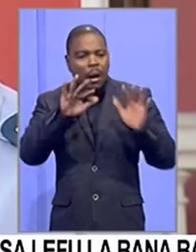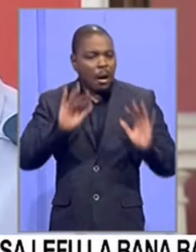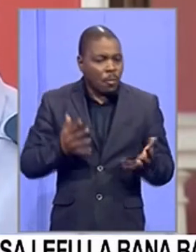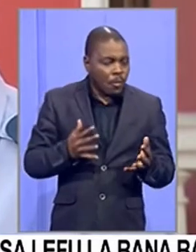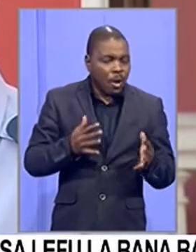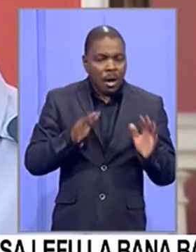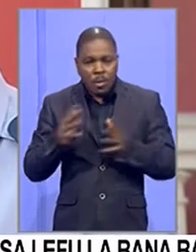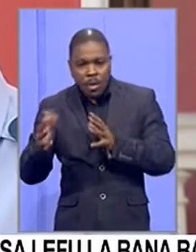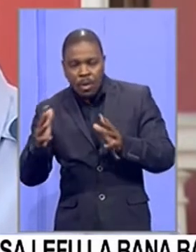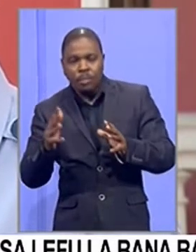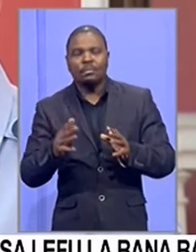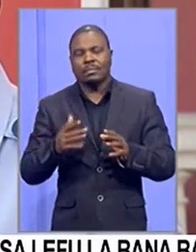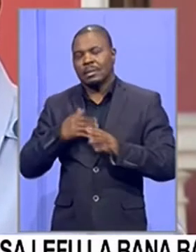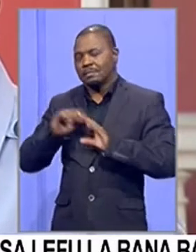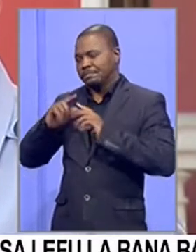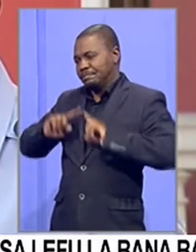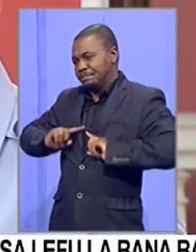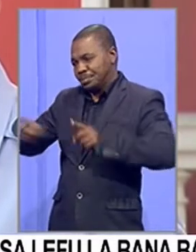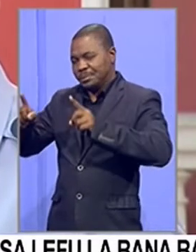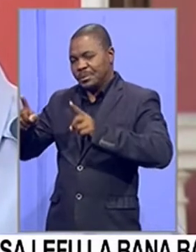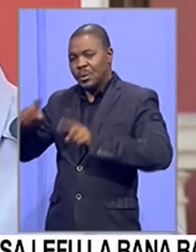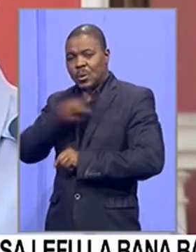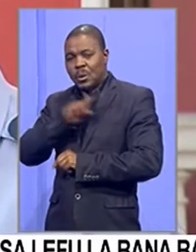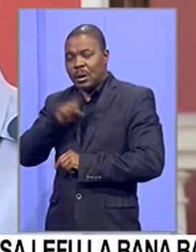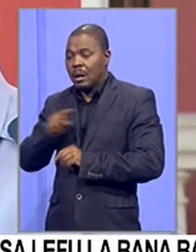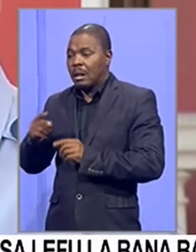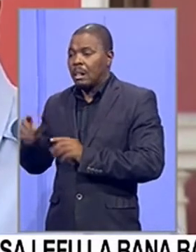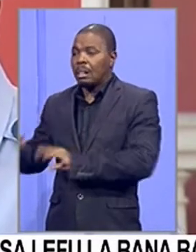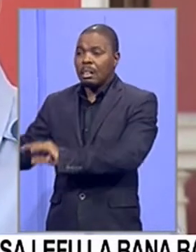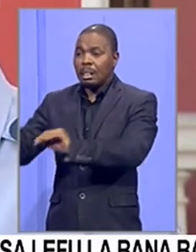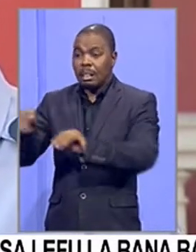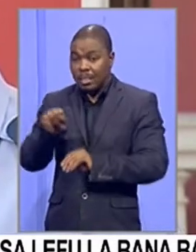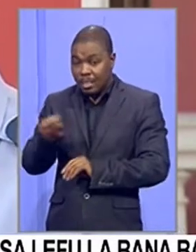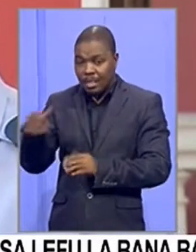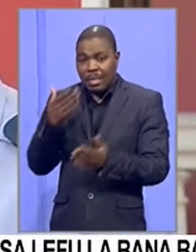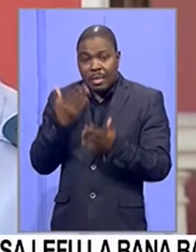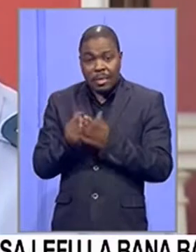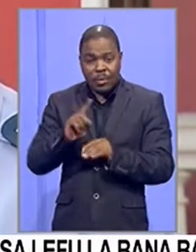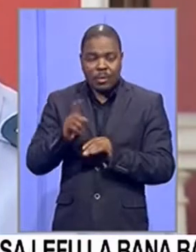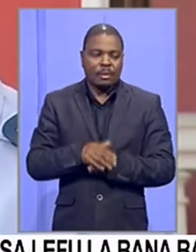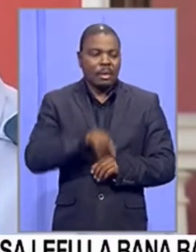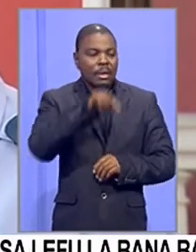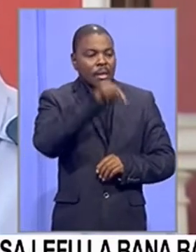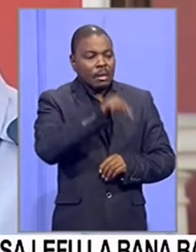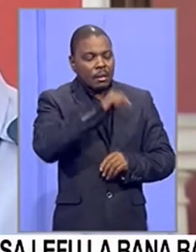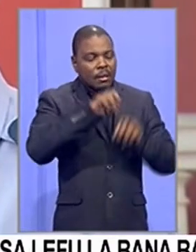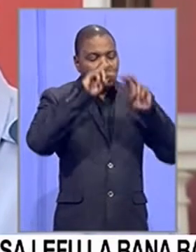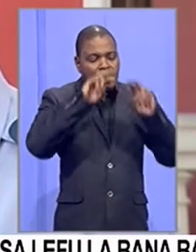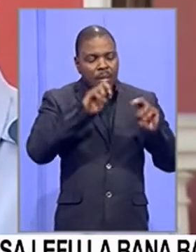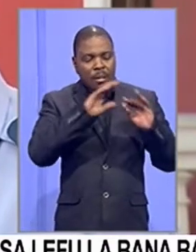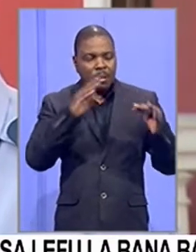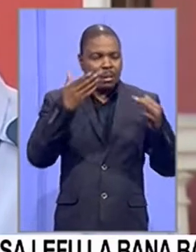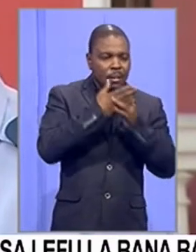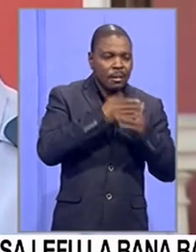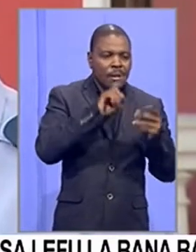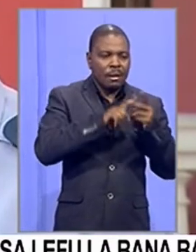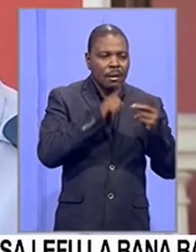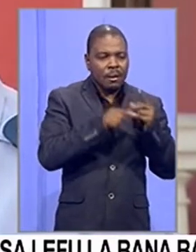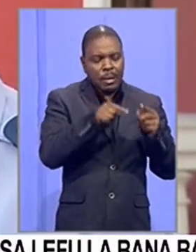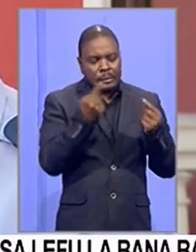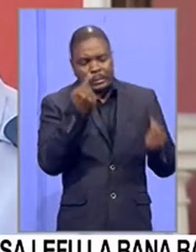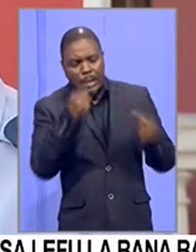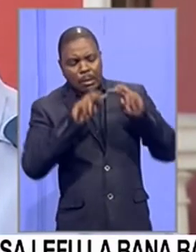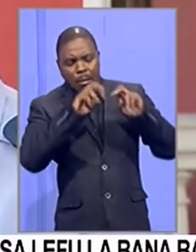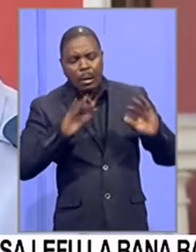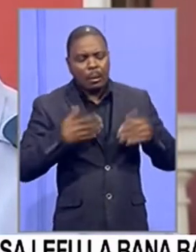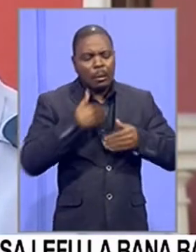made, because such speculations have a potential to cast doubts on the investigations